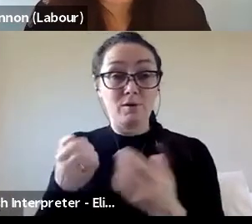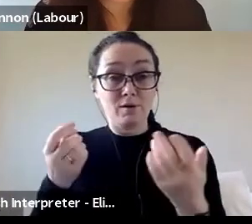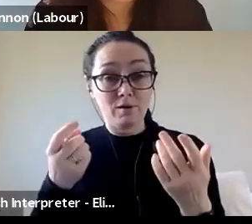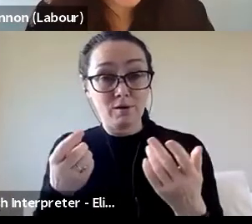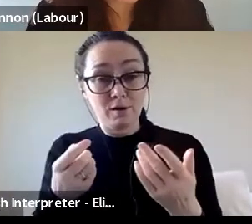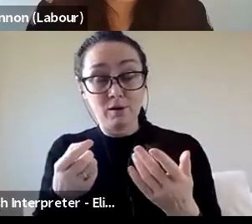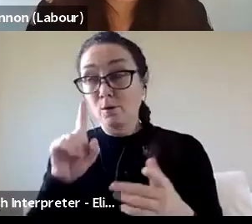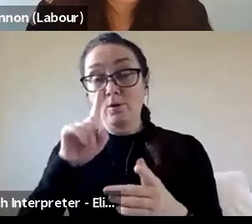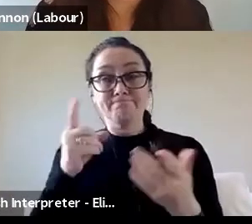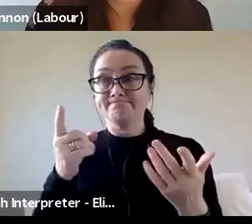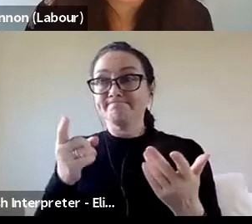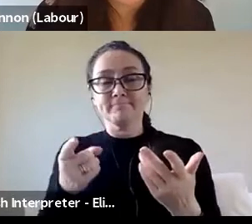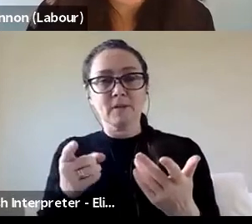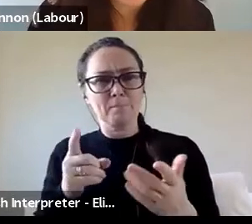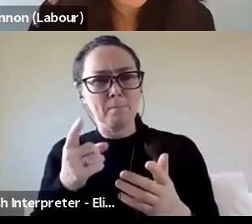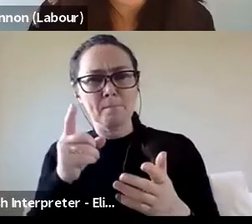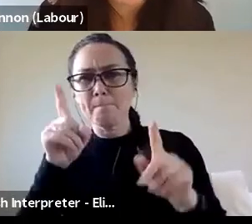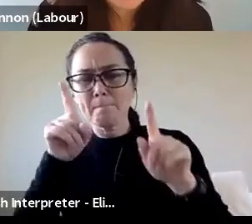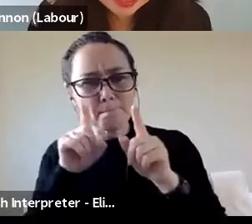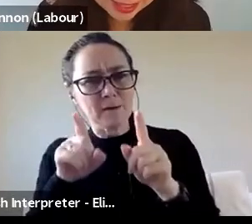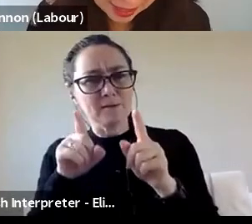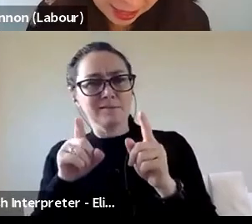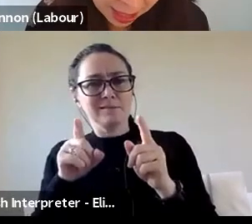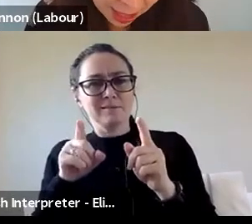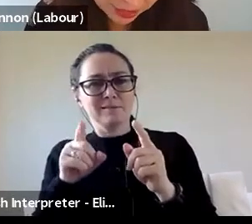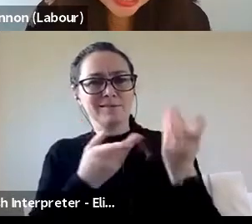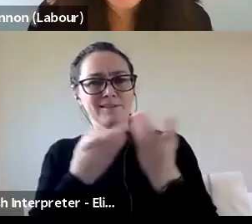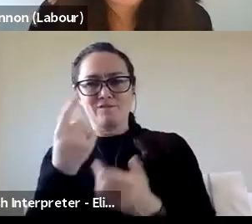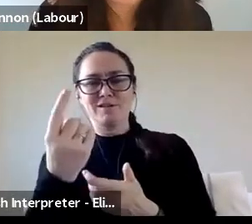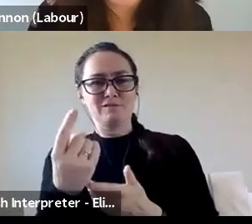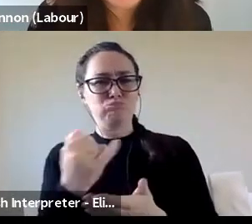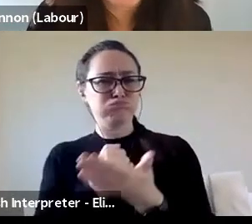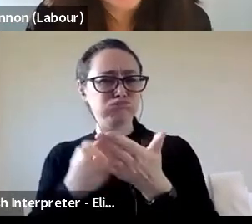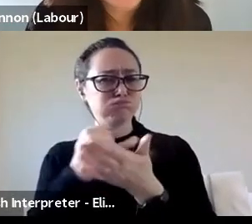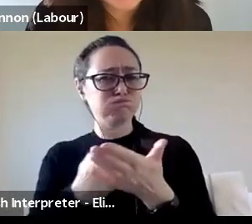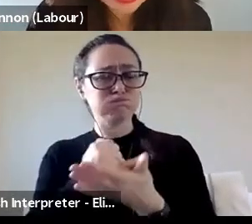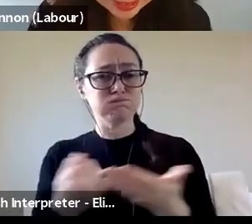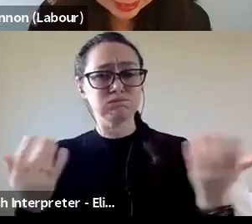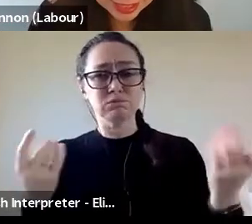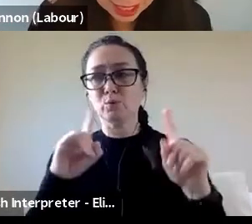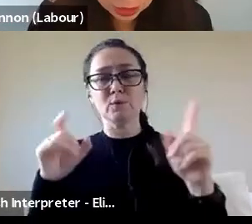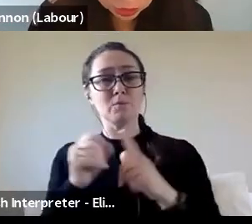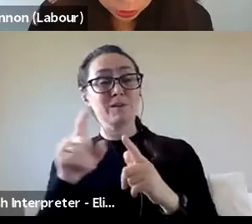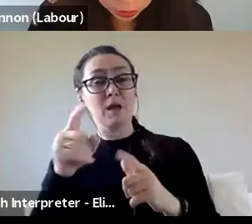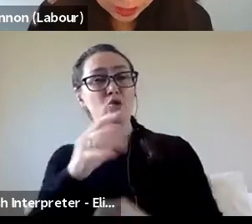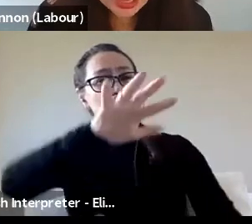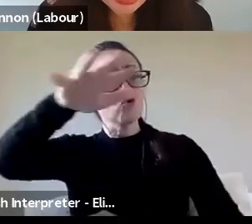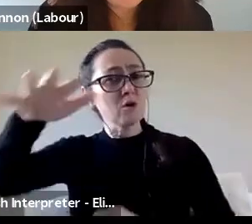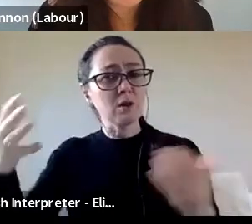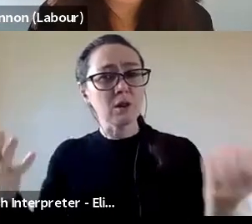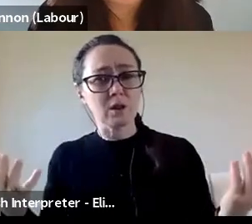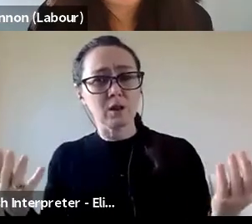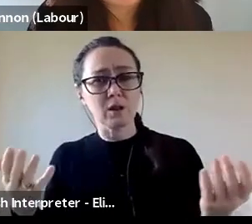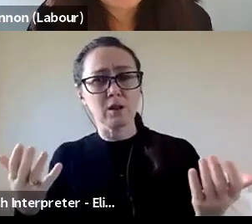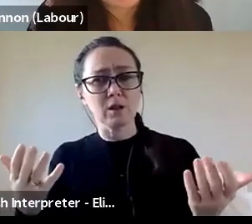cut back. And that's an issue that we've all seen in our communities, and it's a particular issue in rural communities. So we have